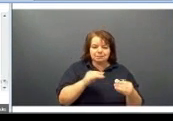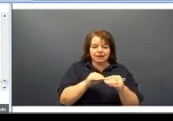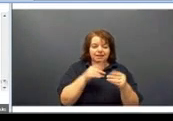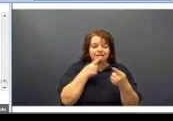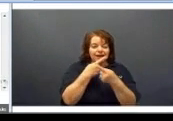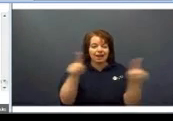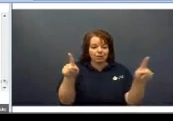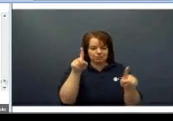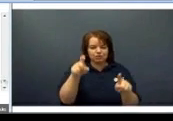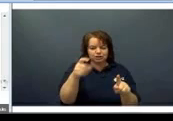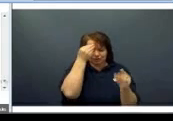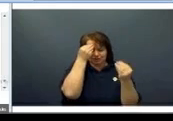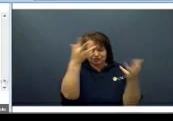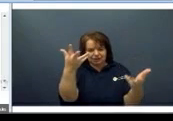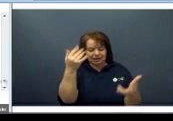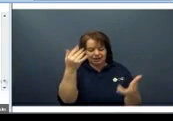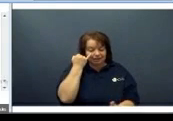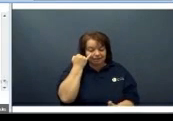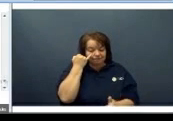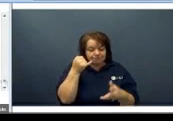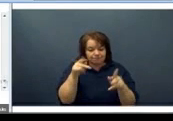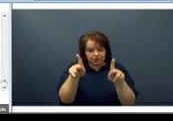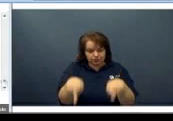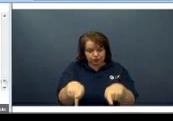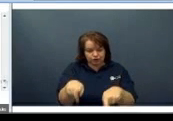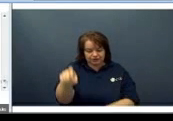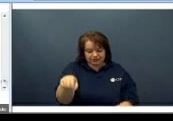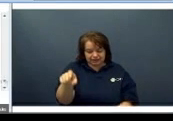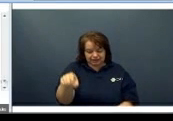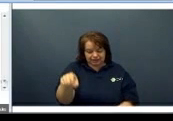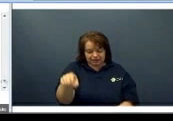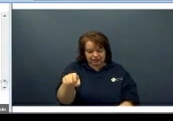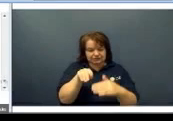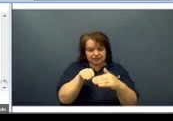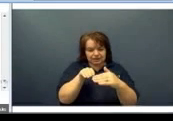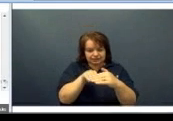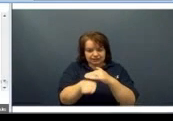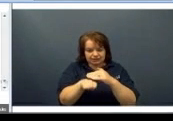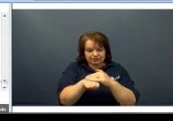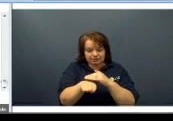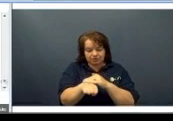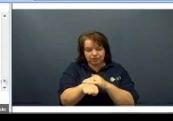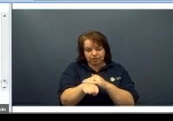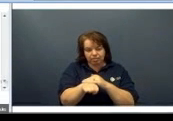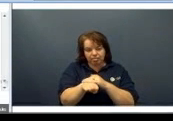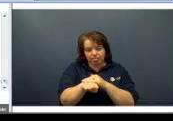Well, typically in the announcement it should state that if someone should need